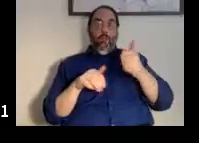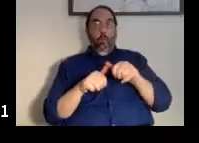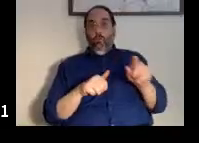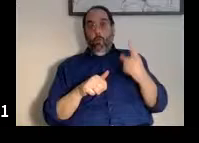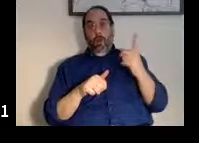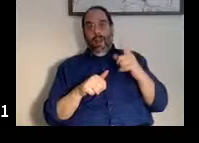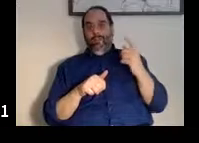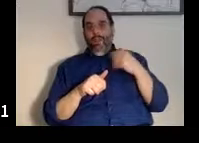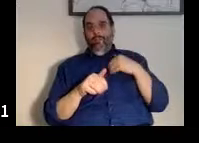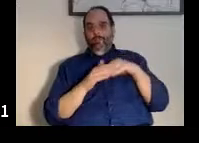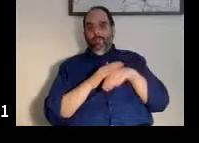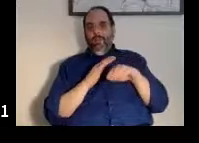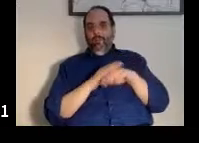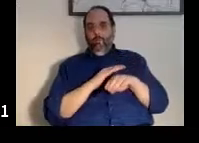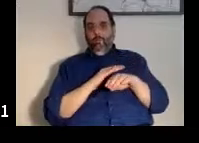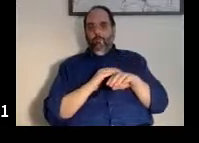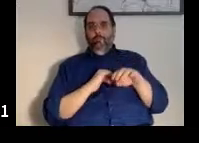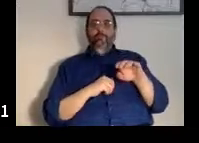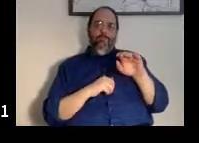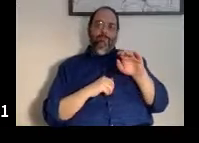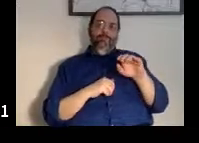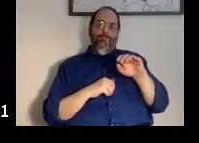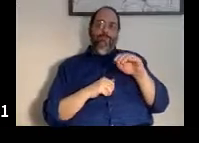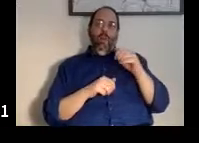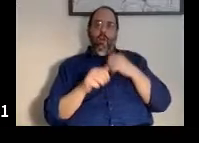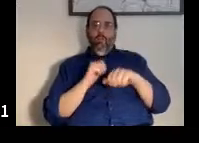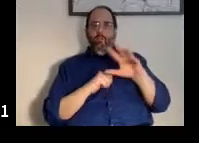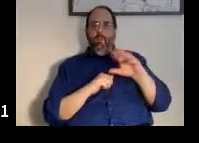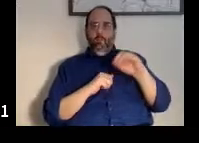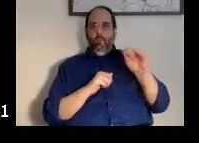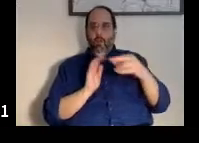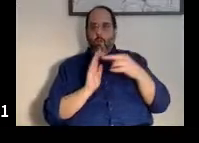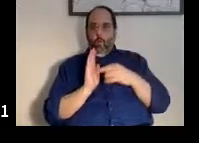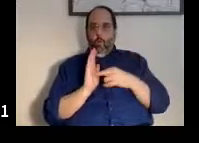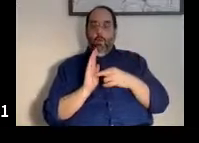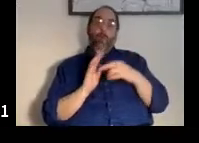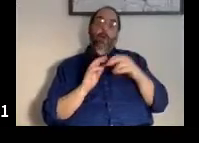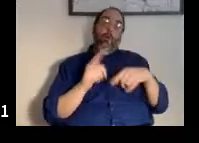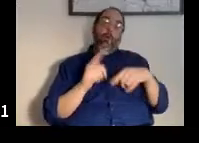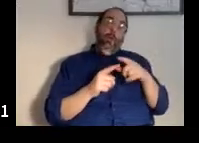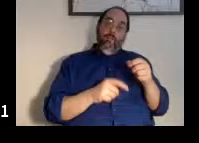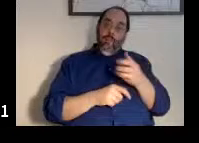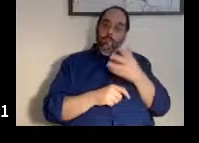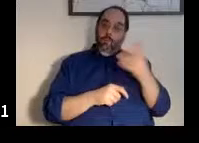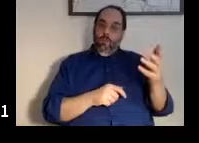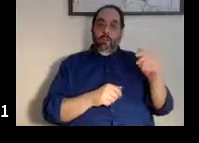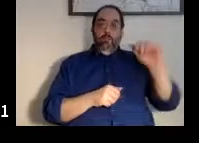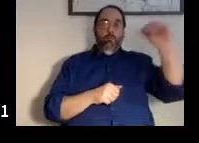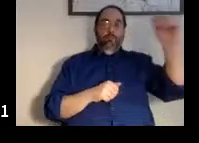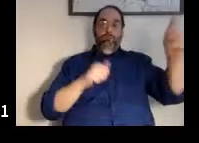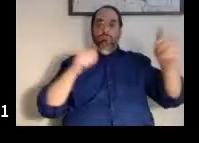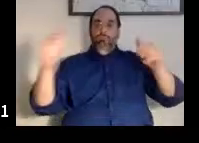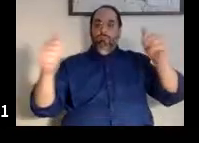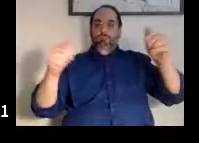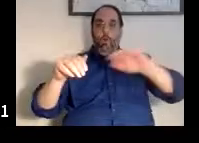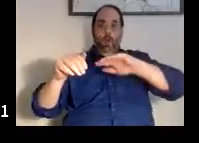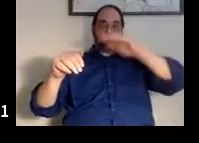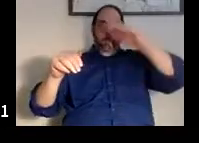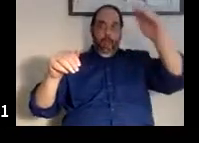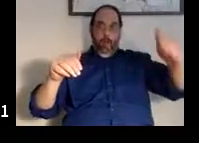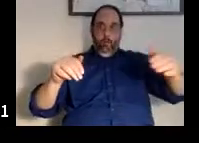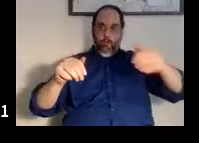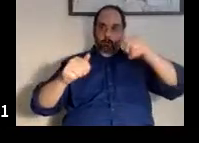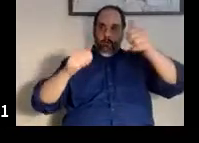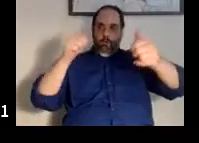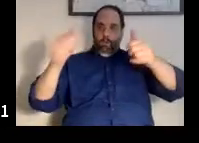be accessible at 50%. So I think it's when you start getting several things up on the mound that you trigger this requirement for a